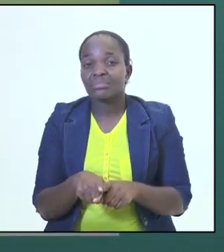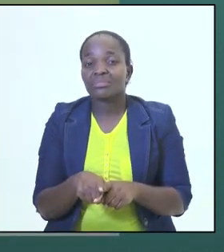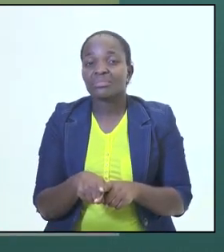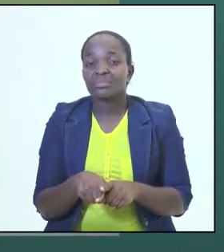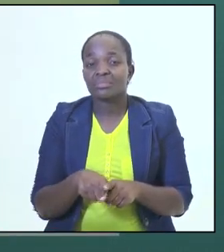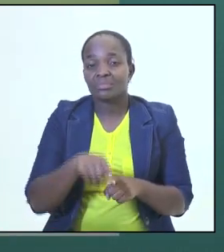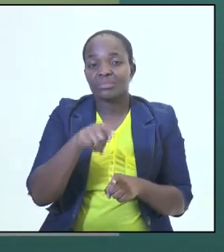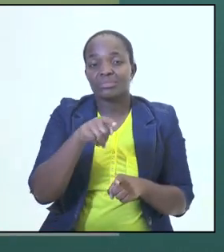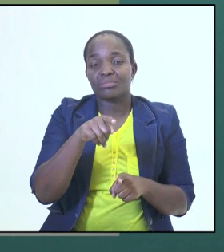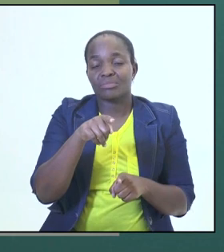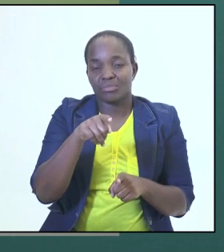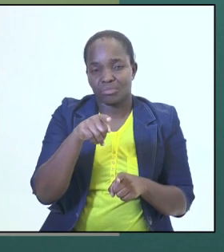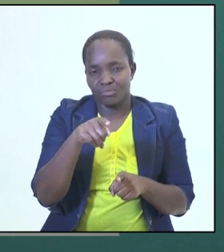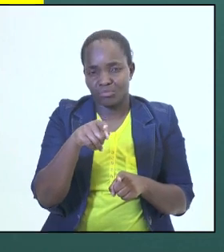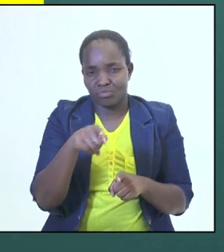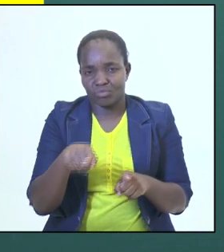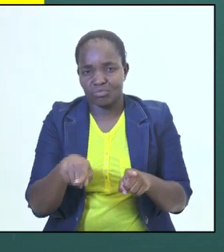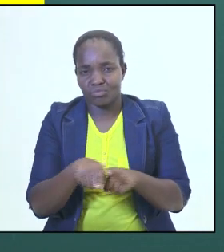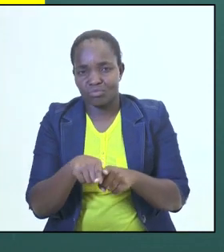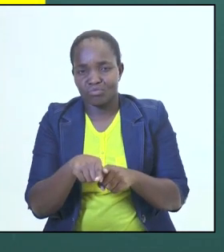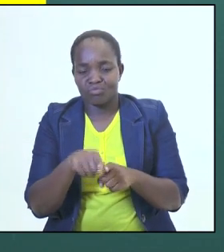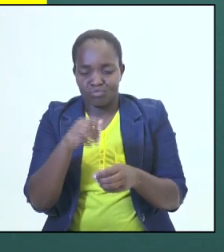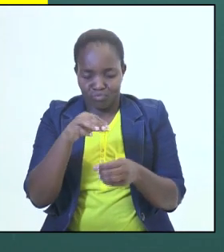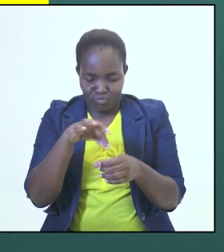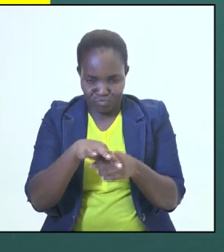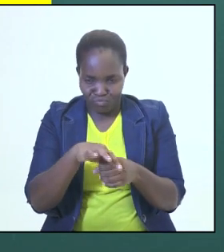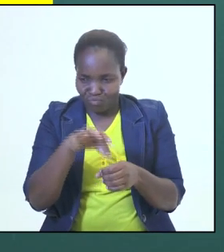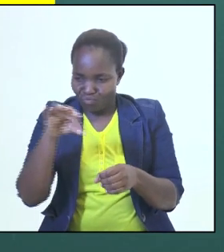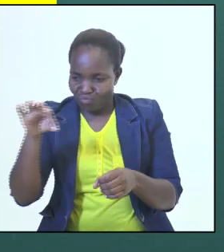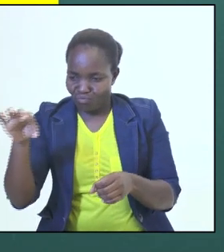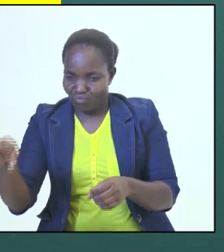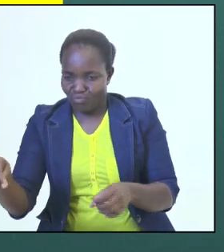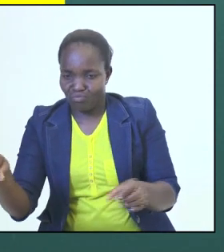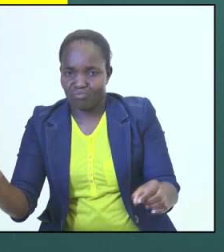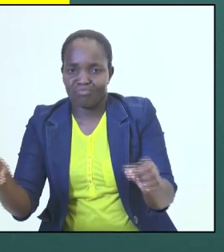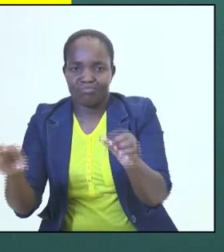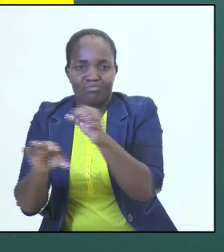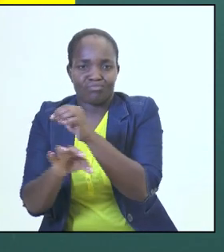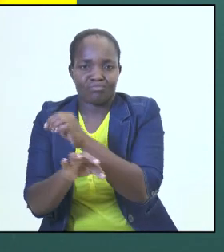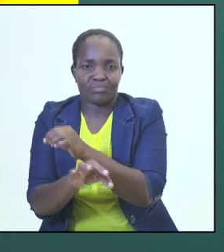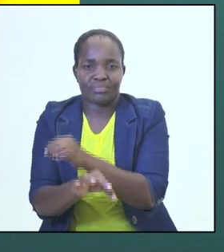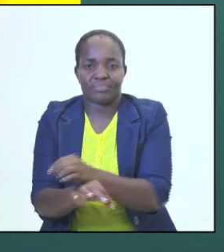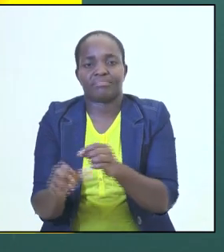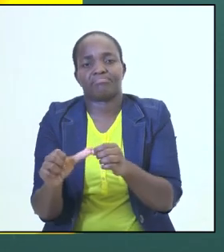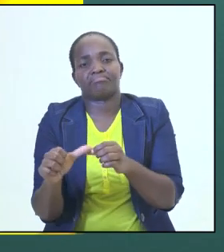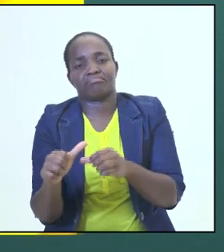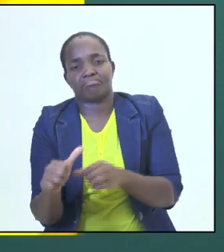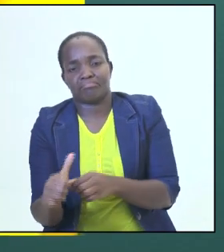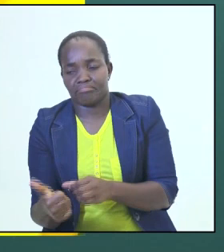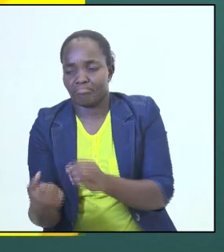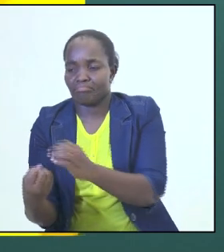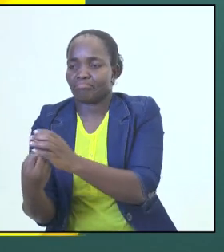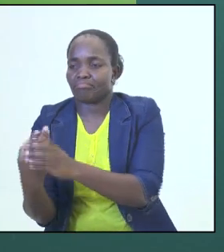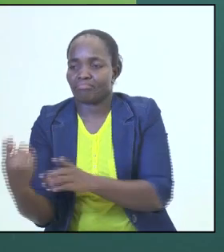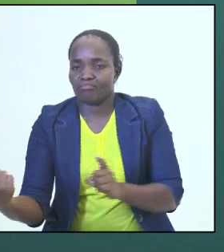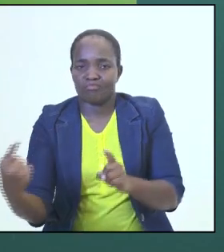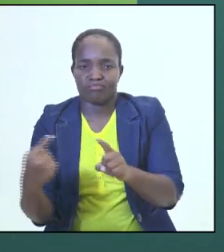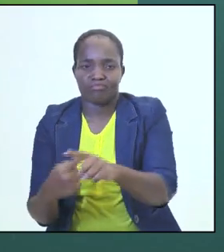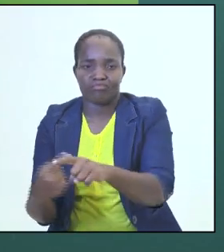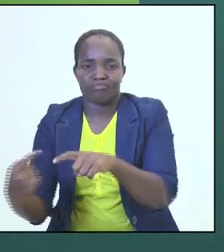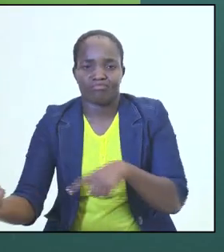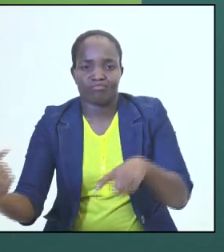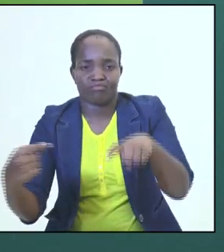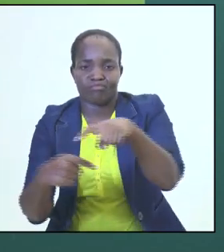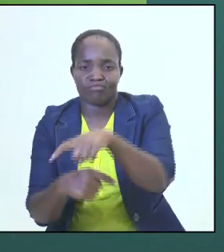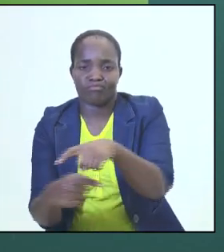and to facilitate the movement of pollen from flower to insect and on to the next flower. Many trees